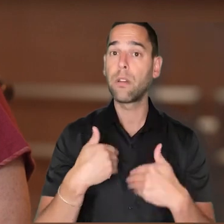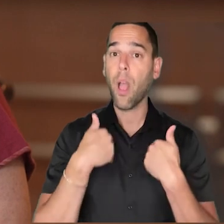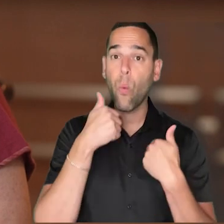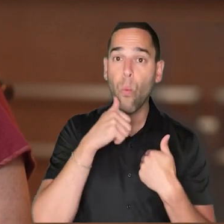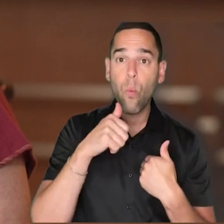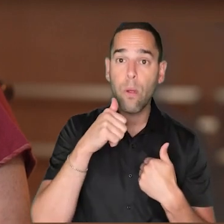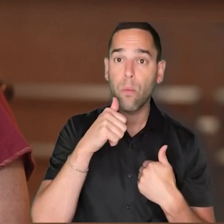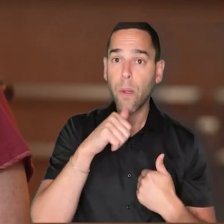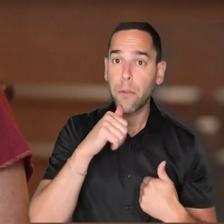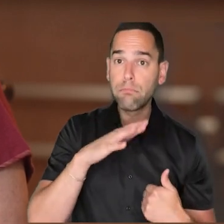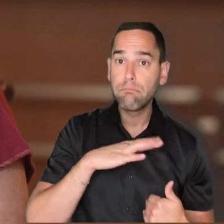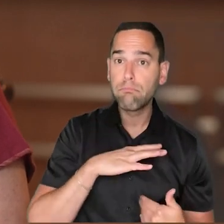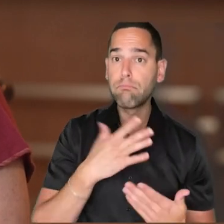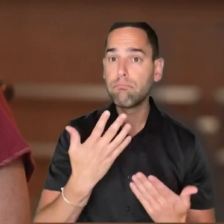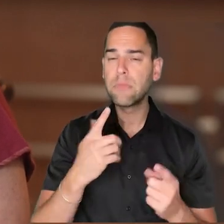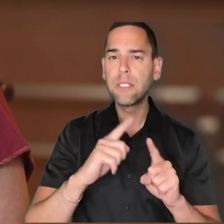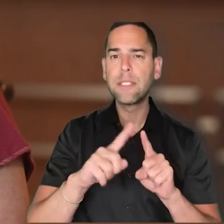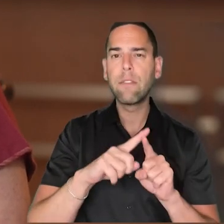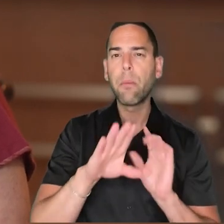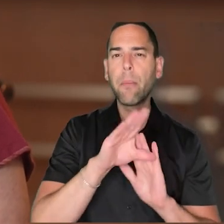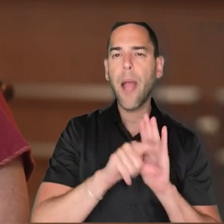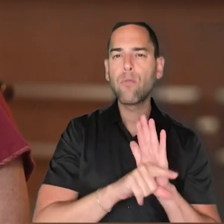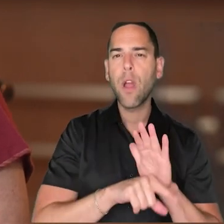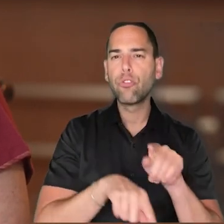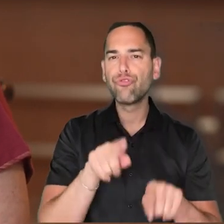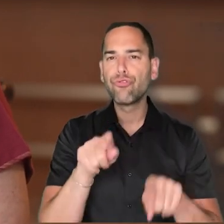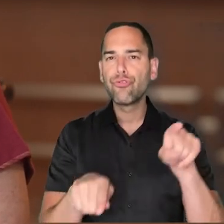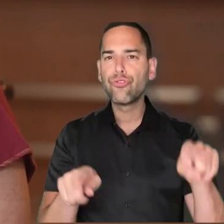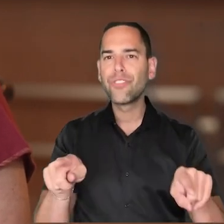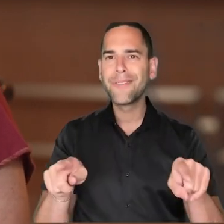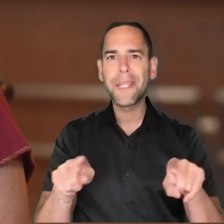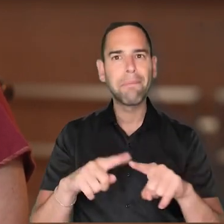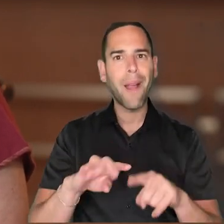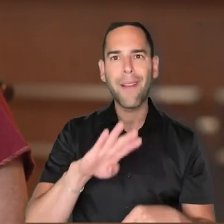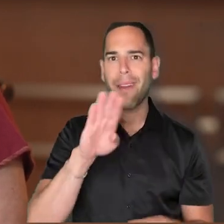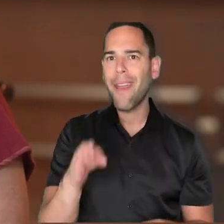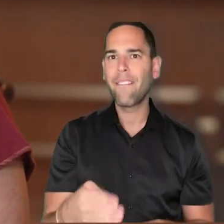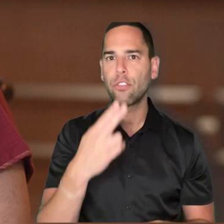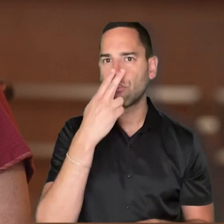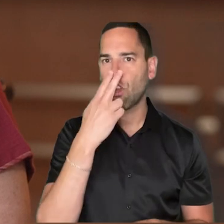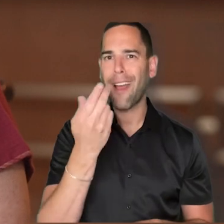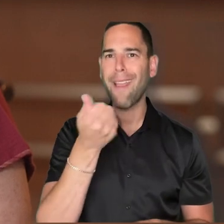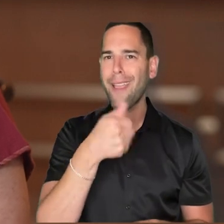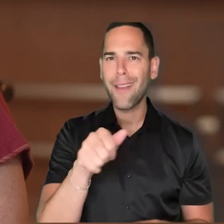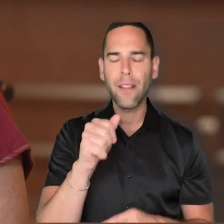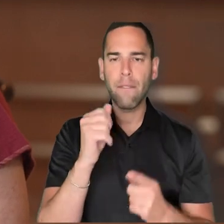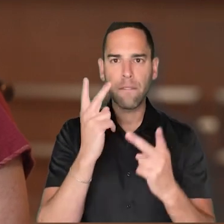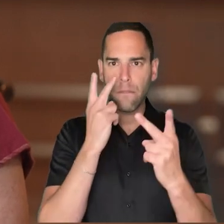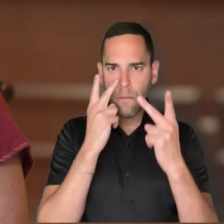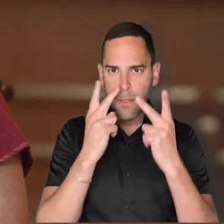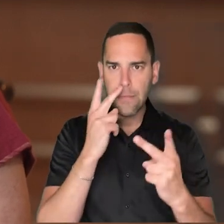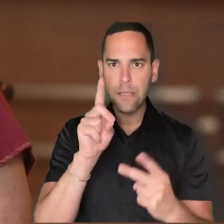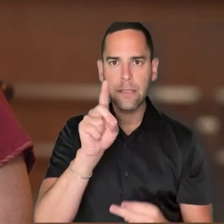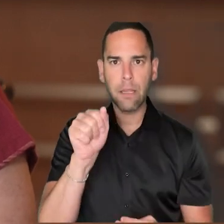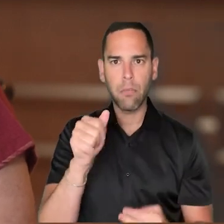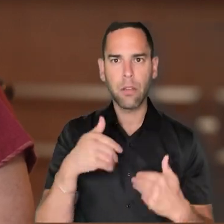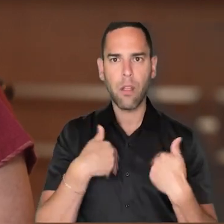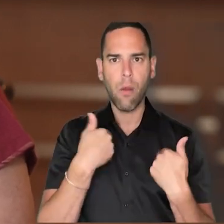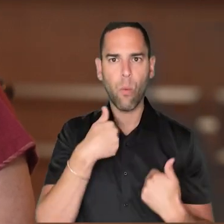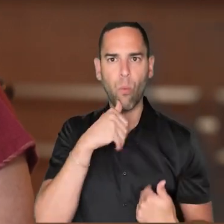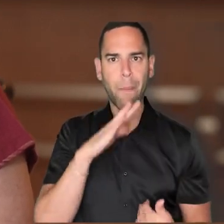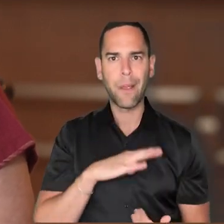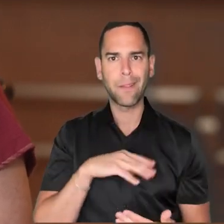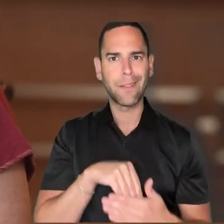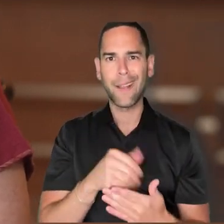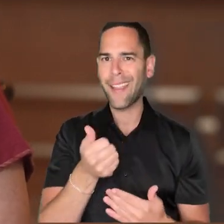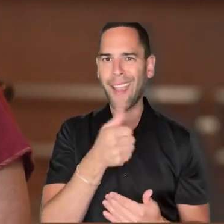young women who came from every background. I never saw a single visibly disabled